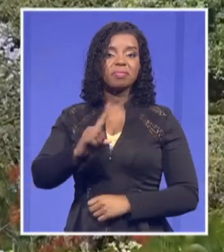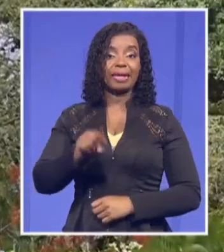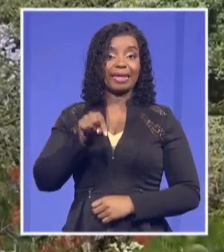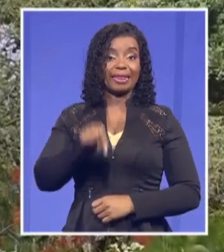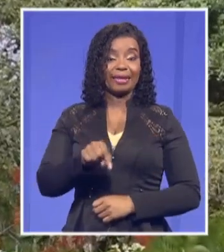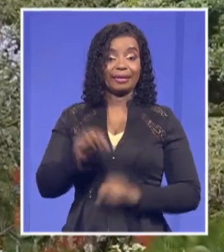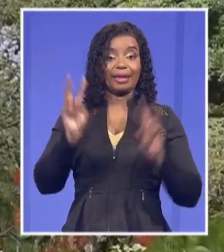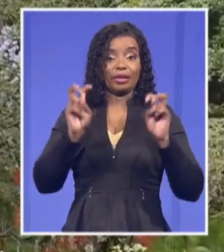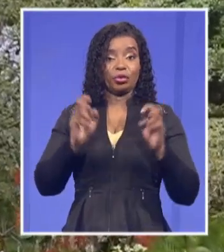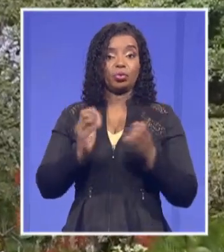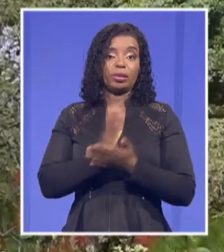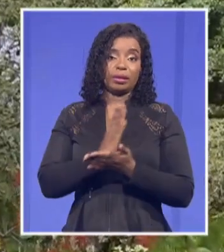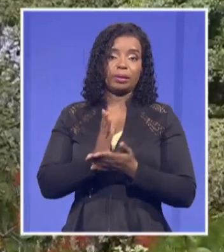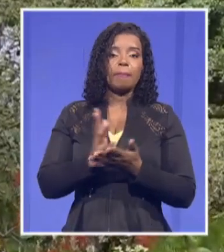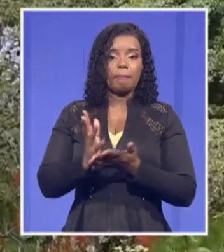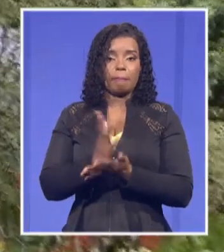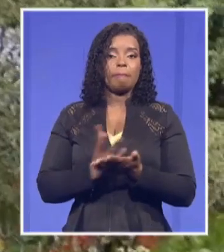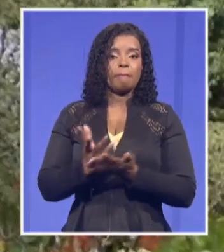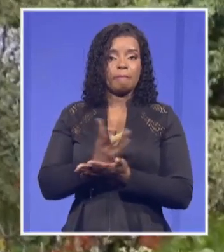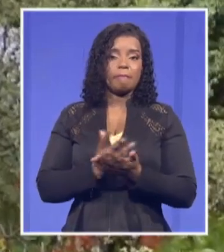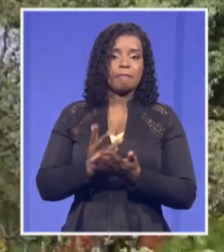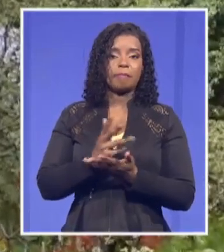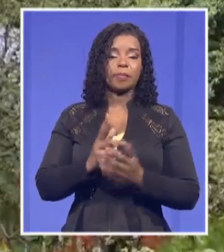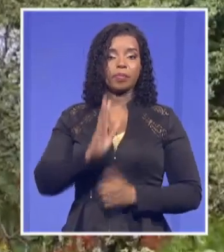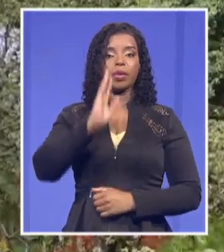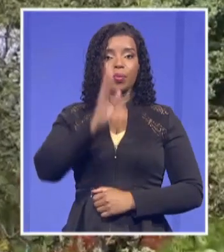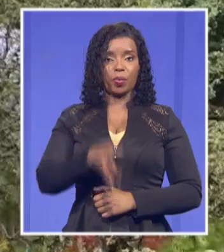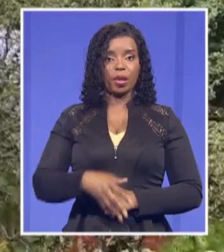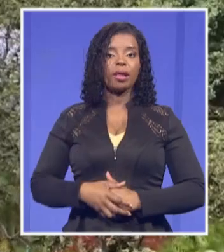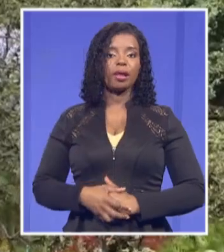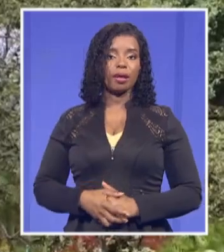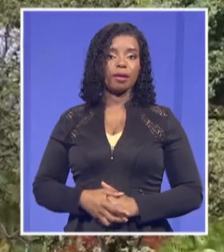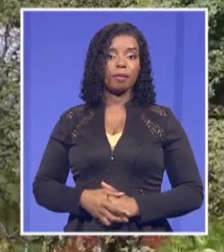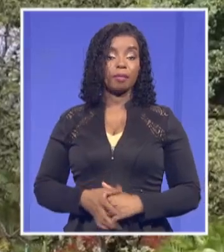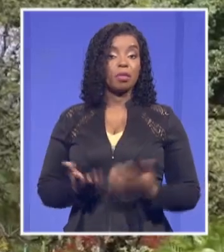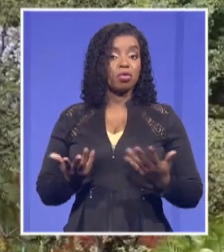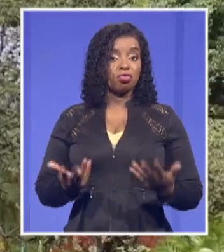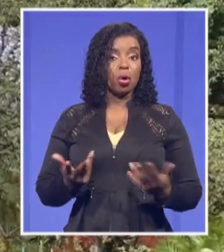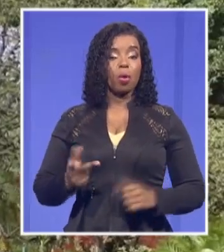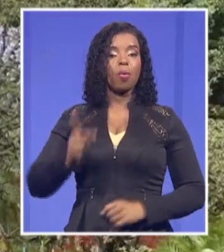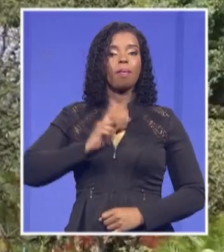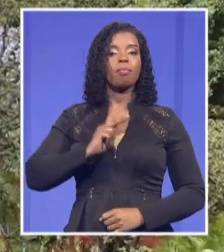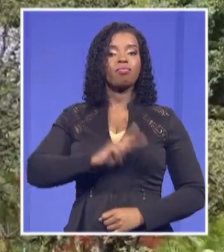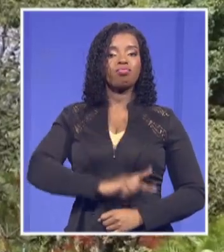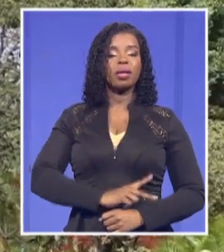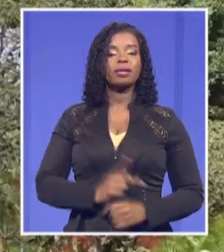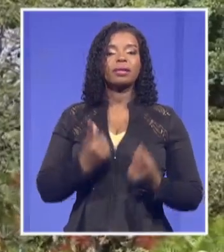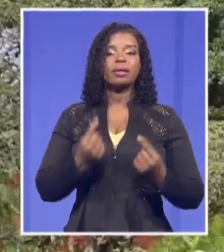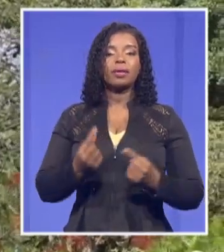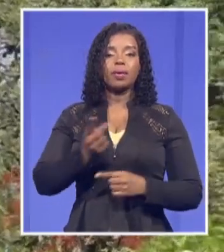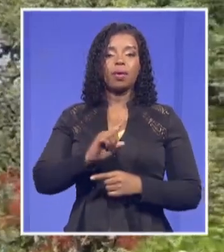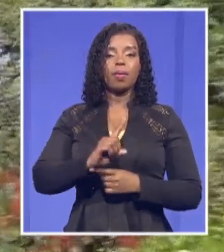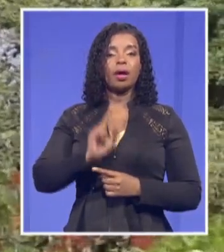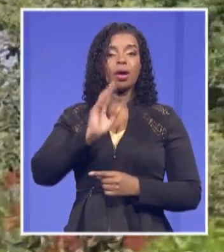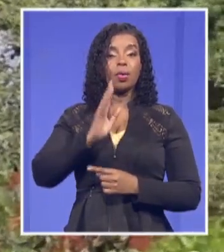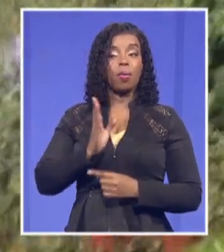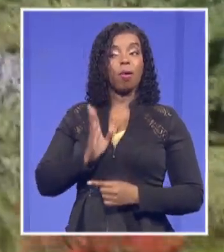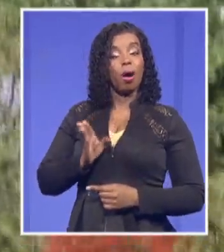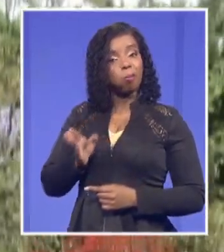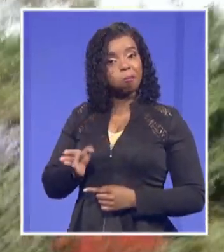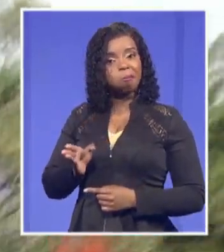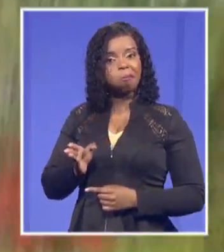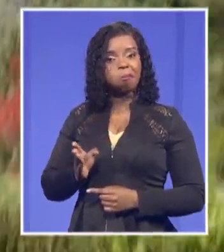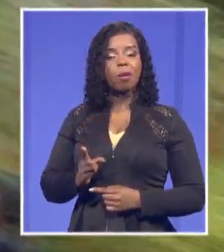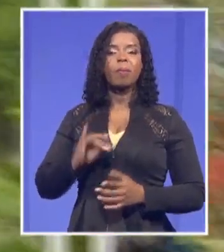the discussion. So the presidency says the president will be signing a few instruments while he's there. Just